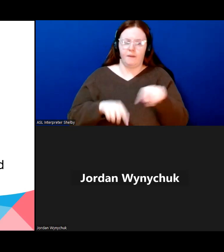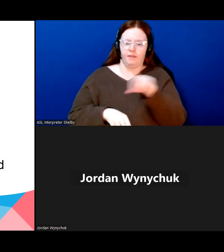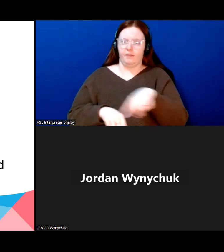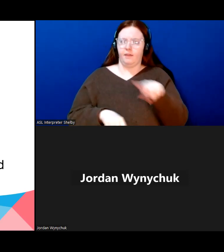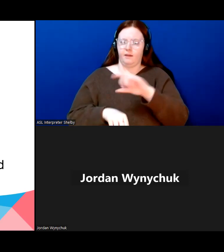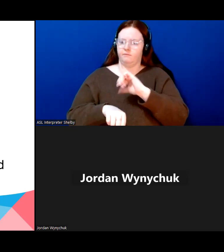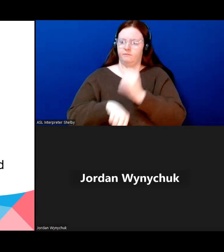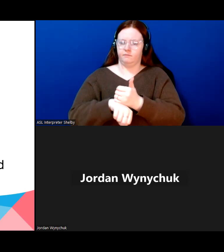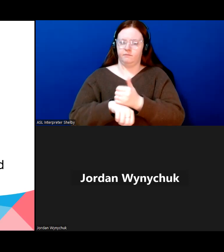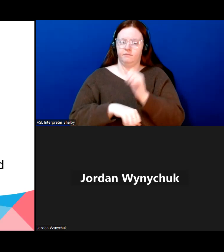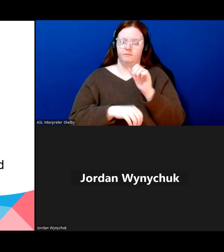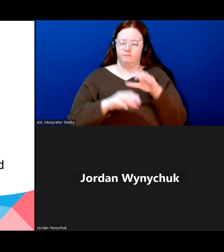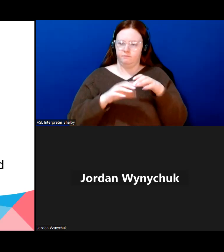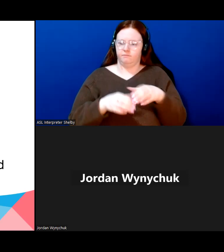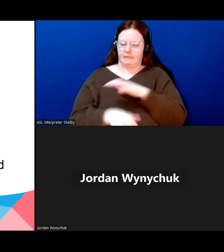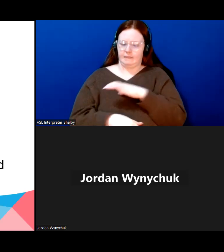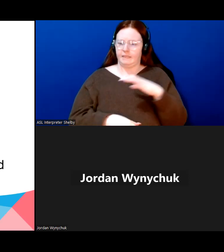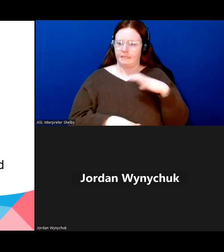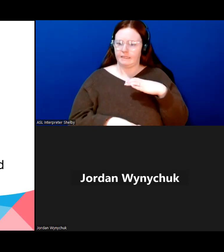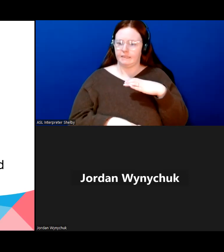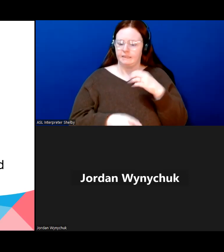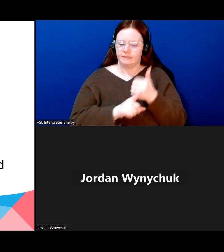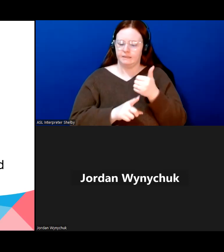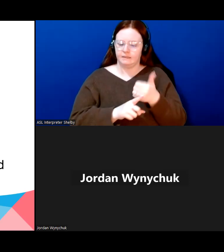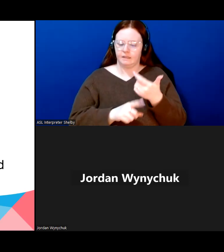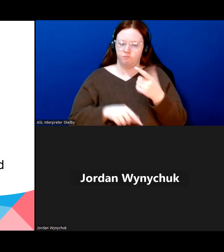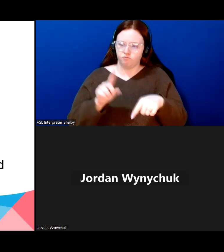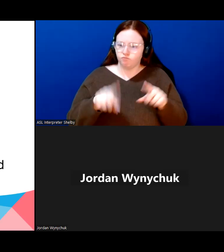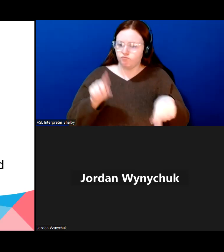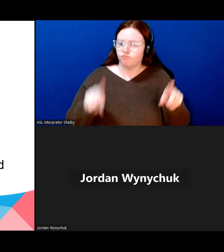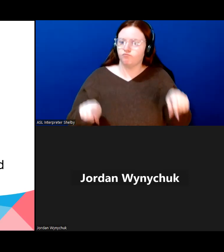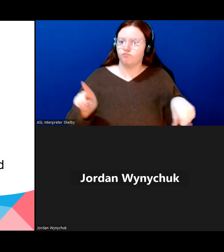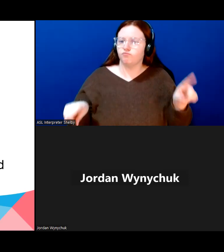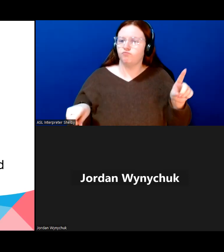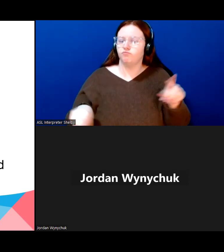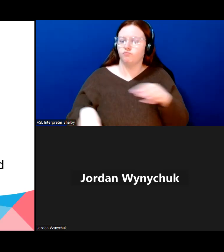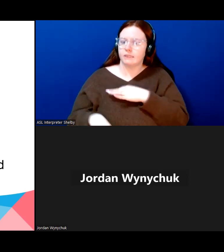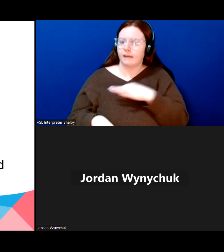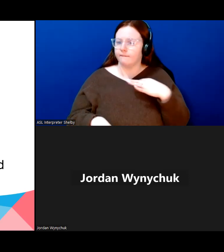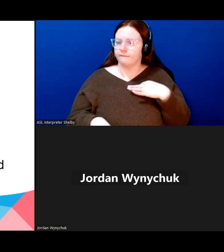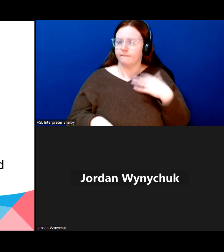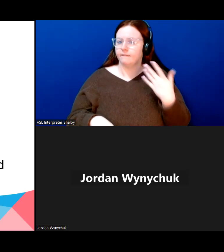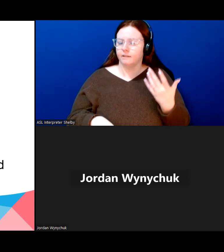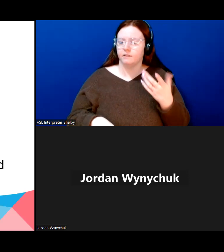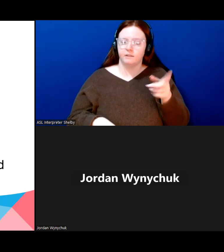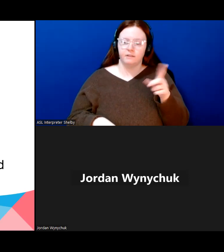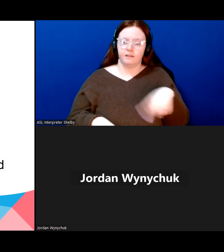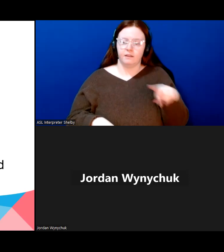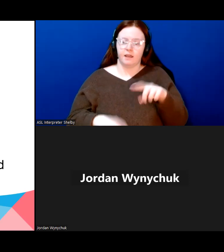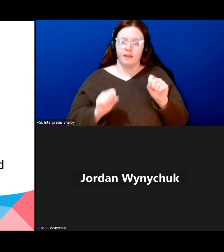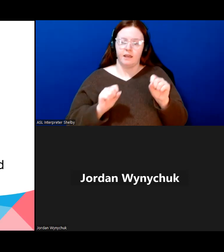a committee of diverse employees that are able